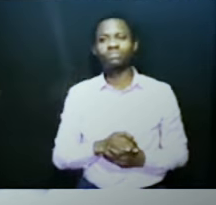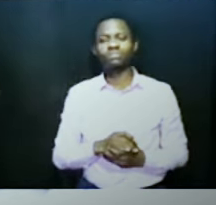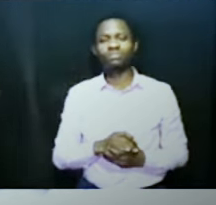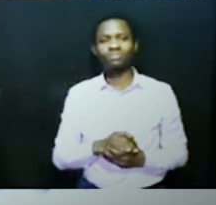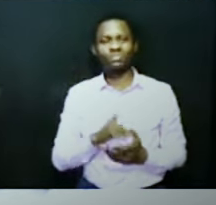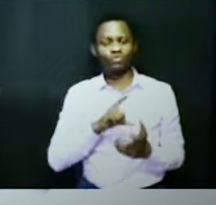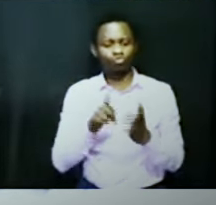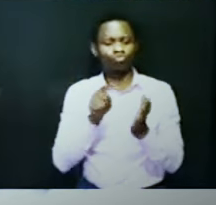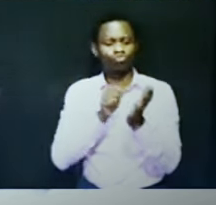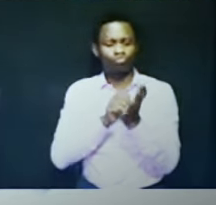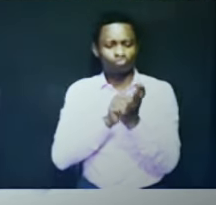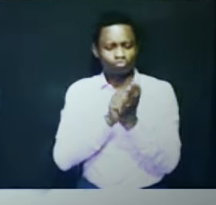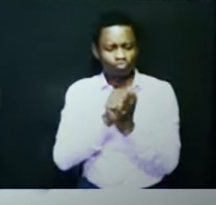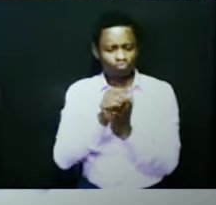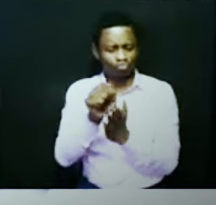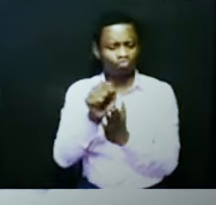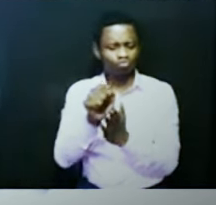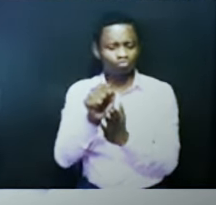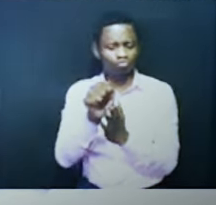Sincere effort.